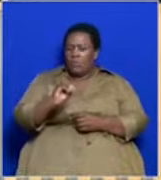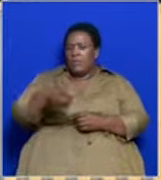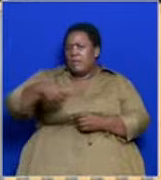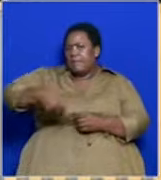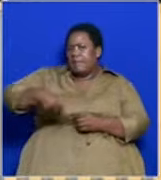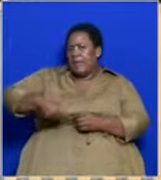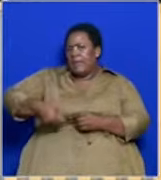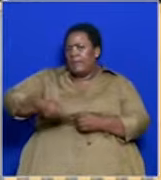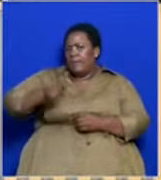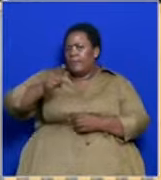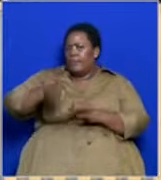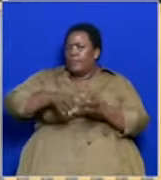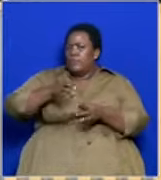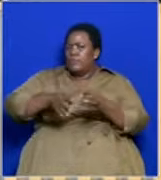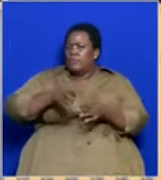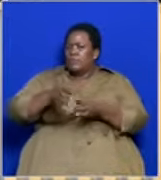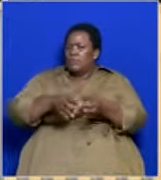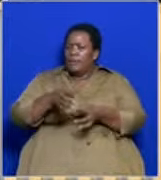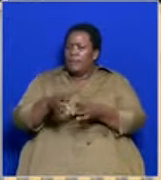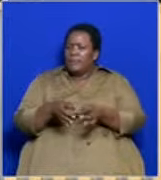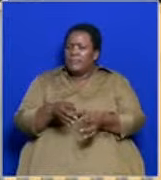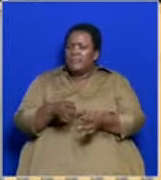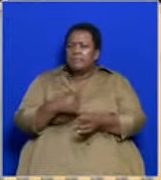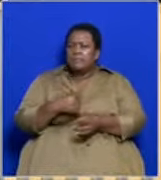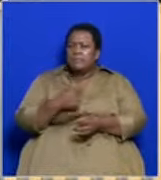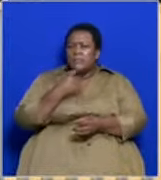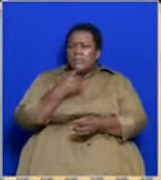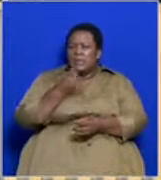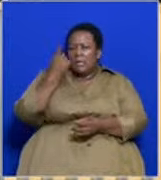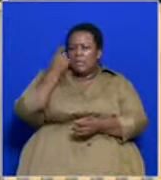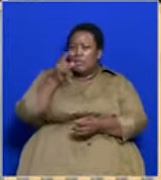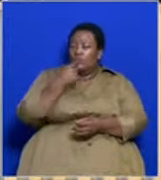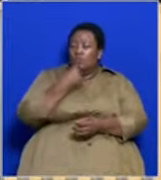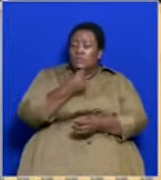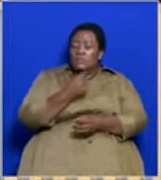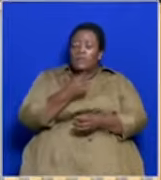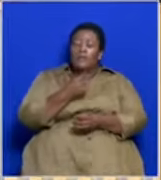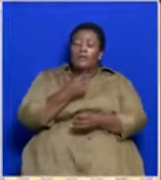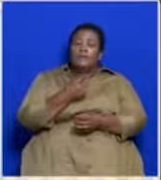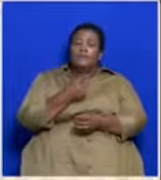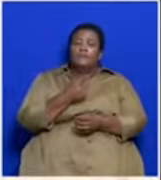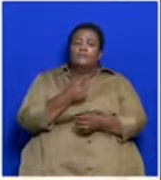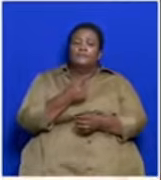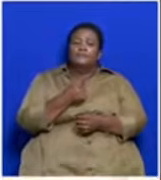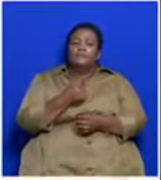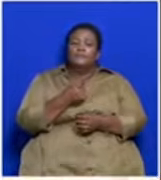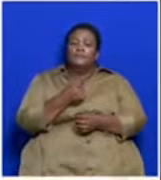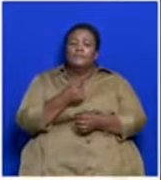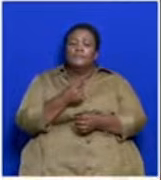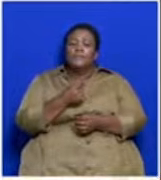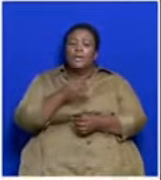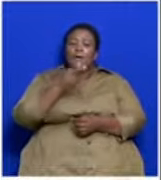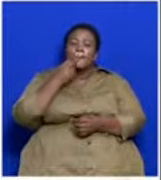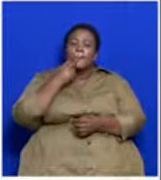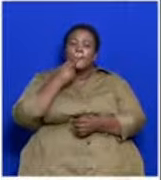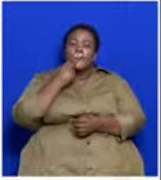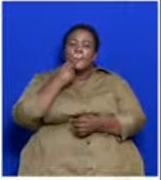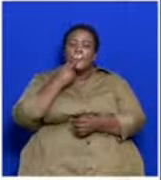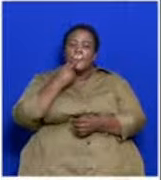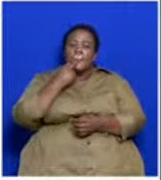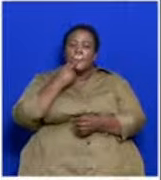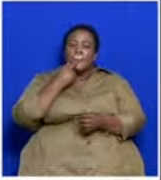And I understood you to say that they put the cigarettes in a particular bag, and you...